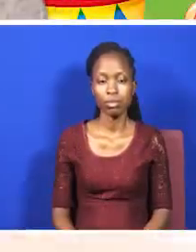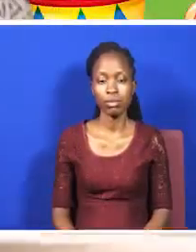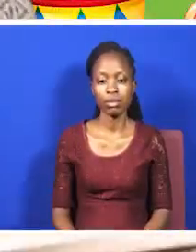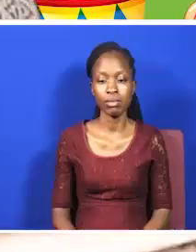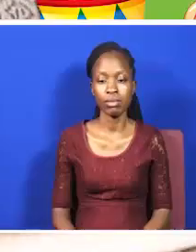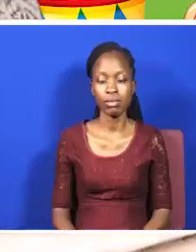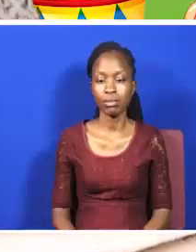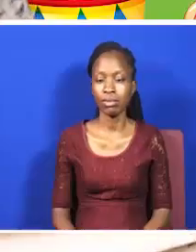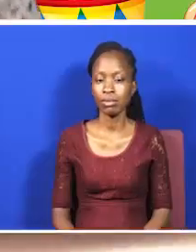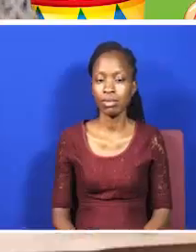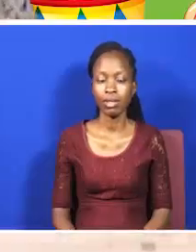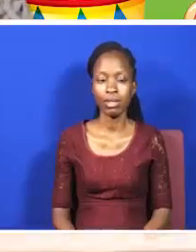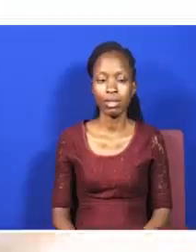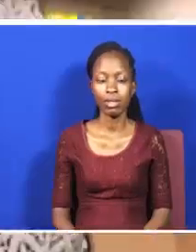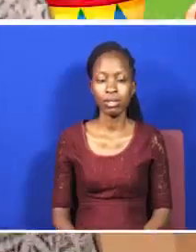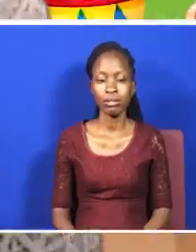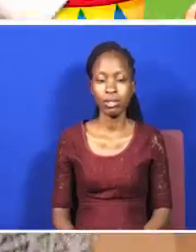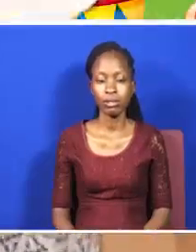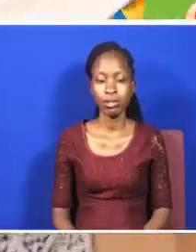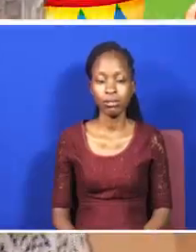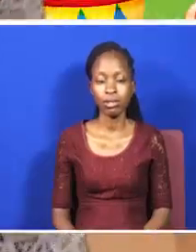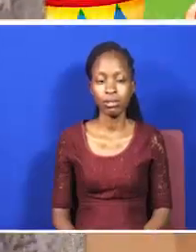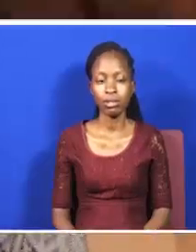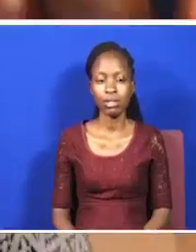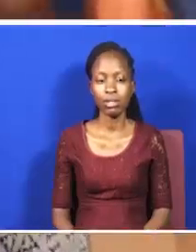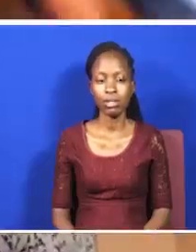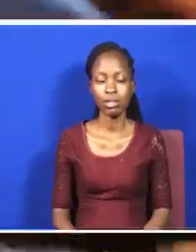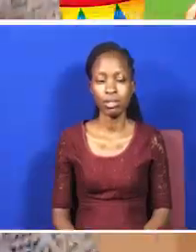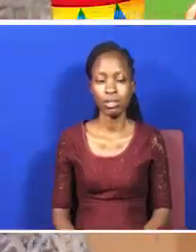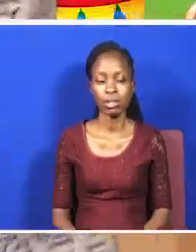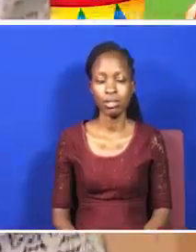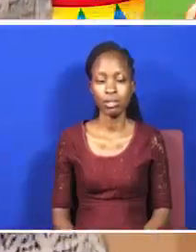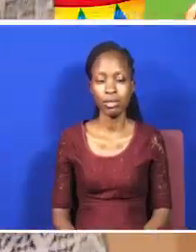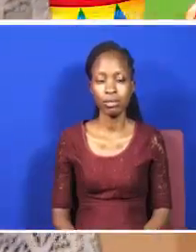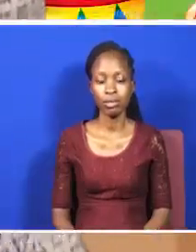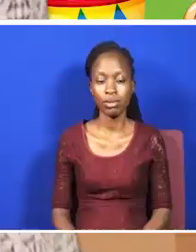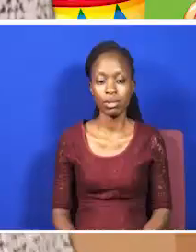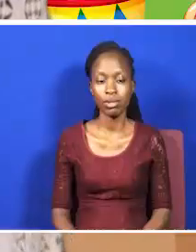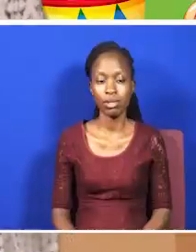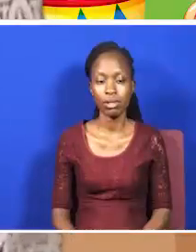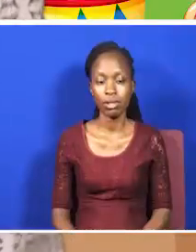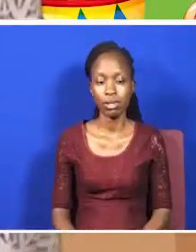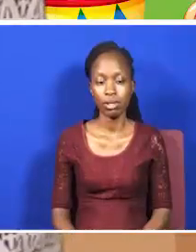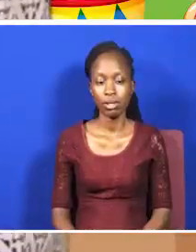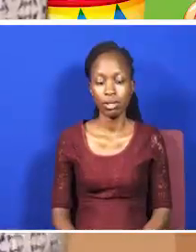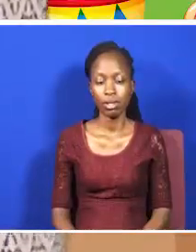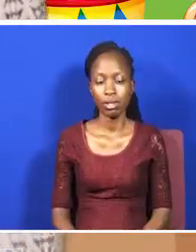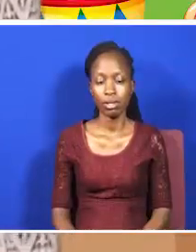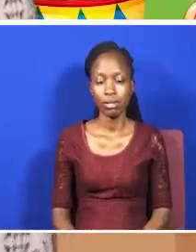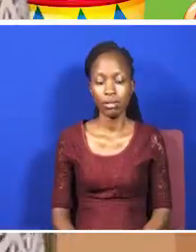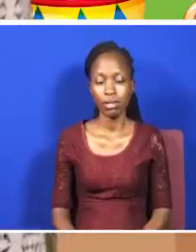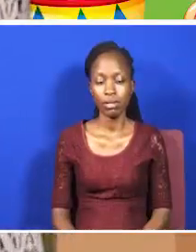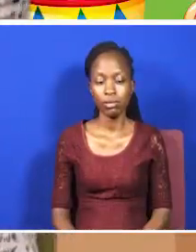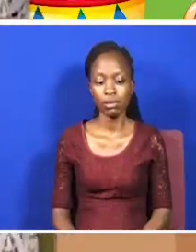to do this folding so that we can make a paper